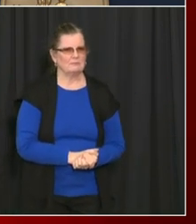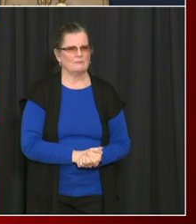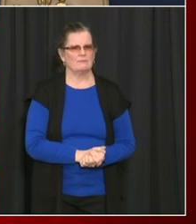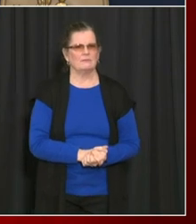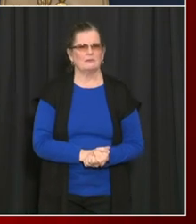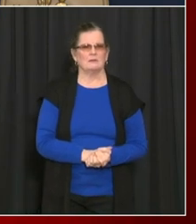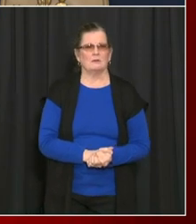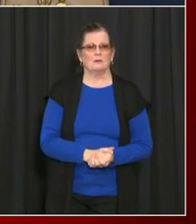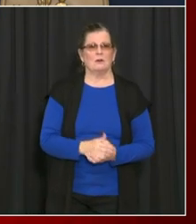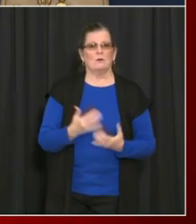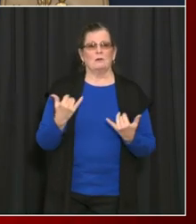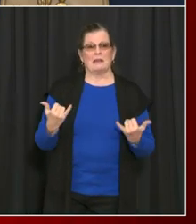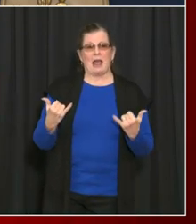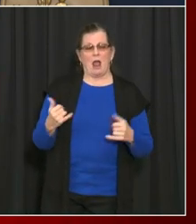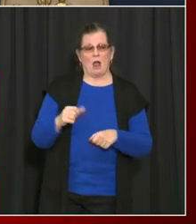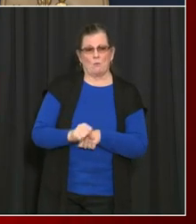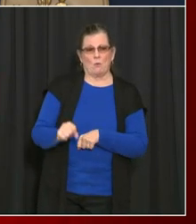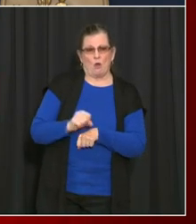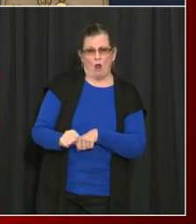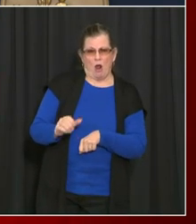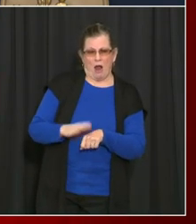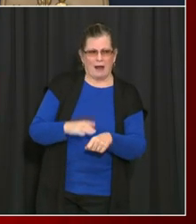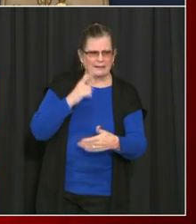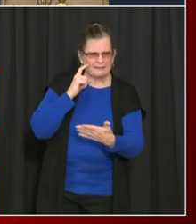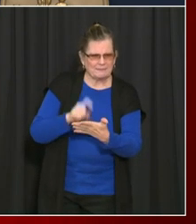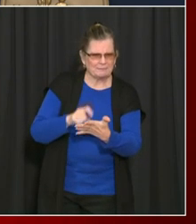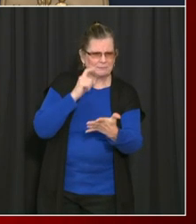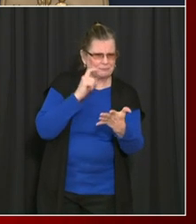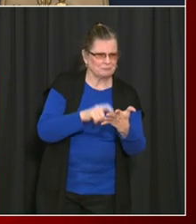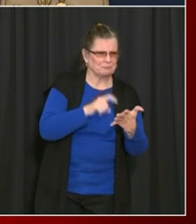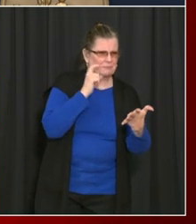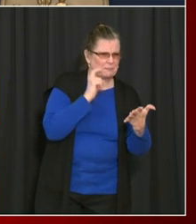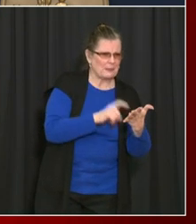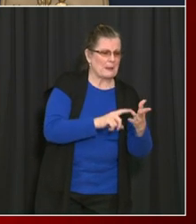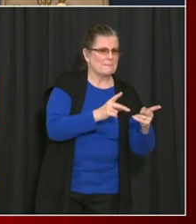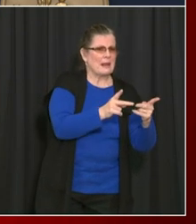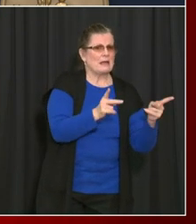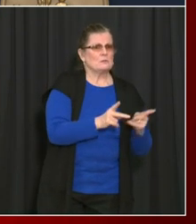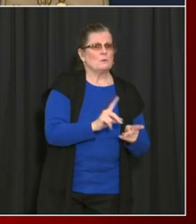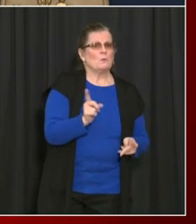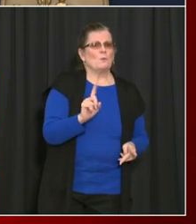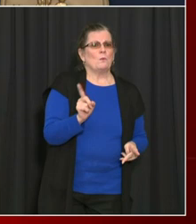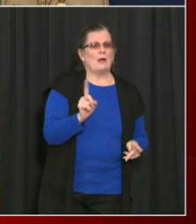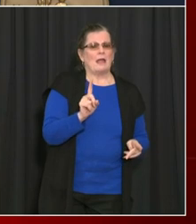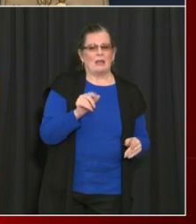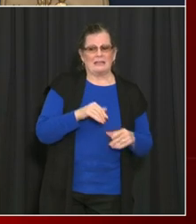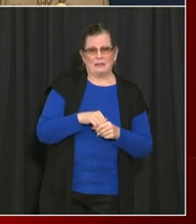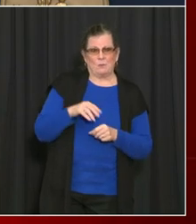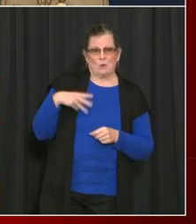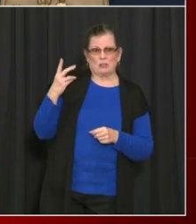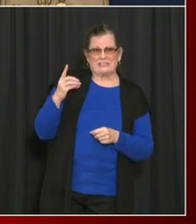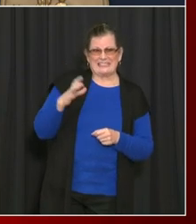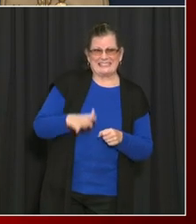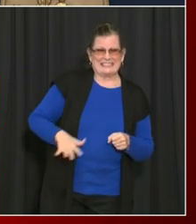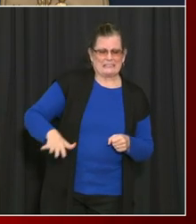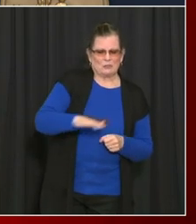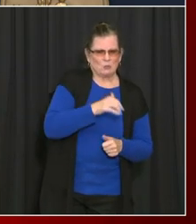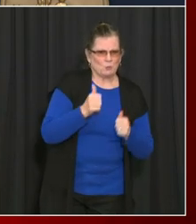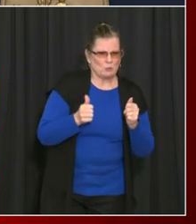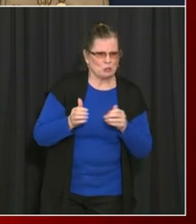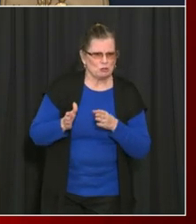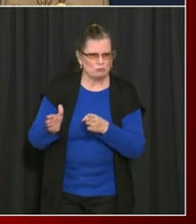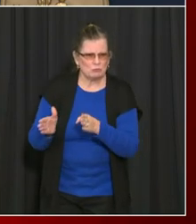Additionally, we are working to identify places around the city where we can use streets, alleys,